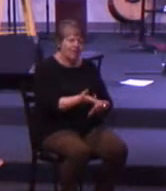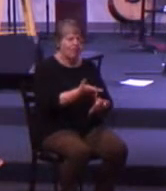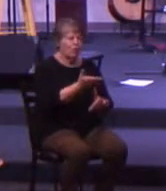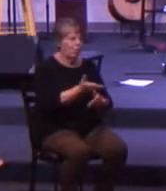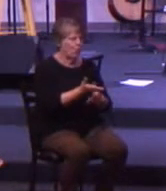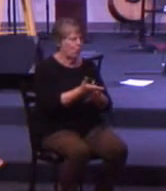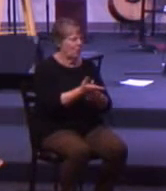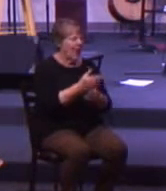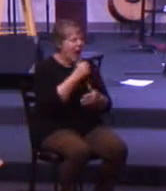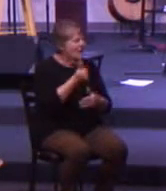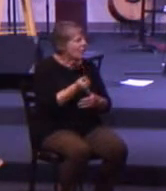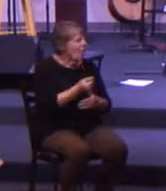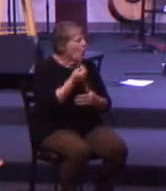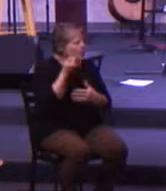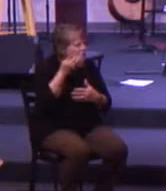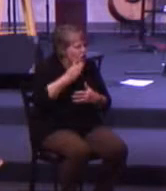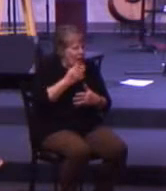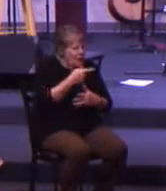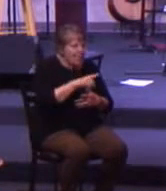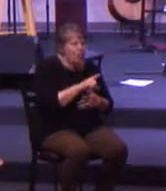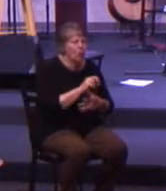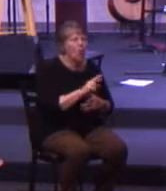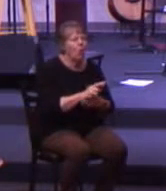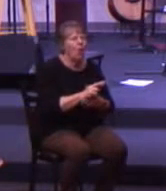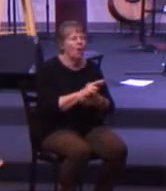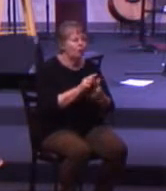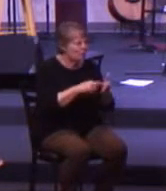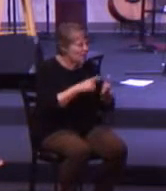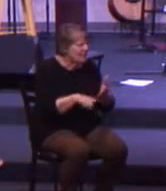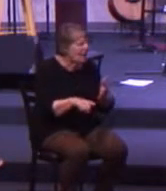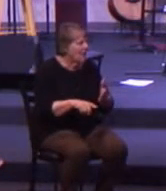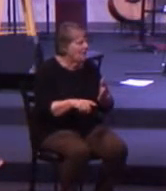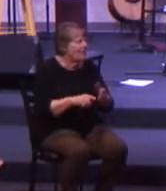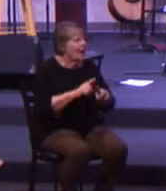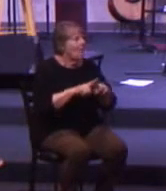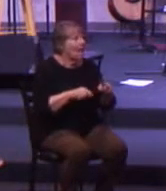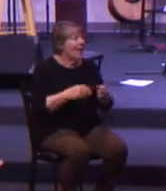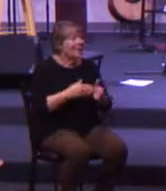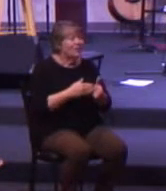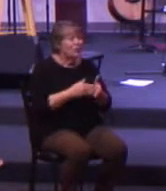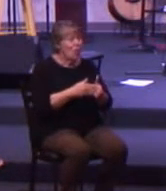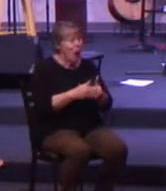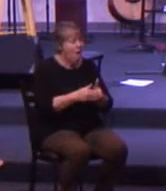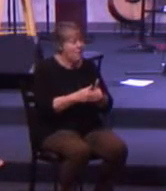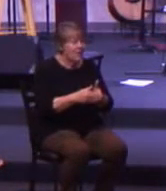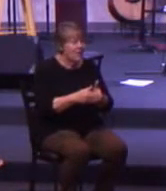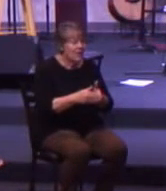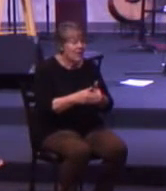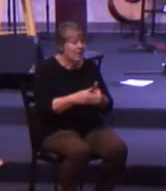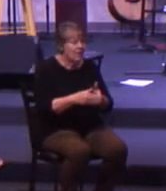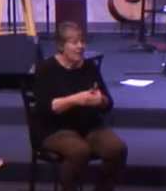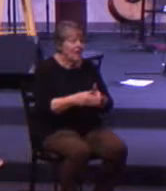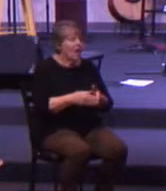to say is too often, and I put this in the notes, it's not on the screen, too often you look to